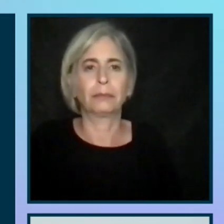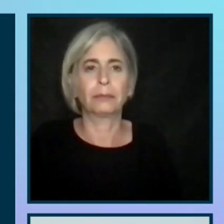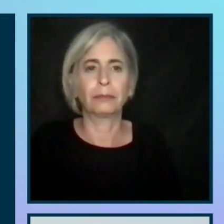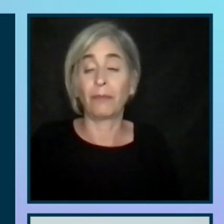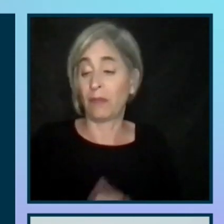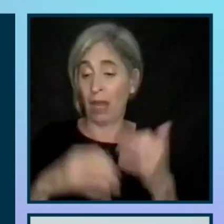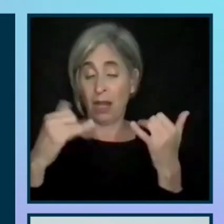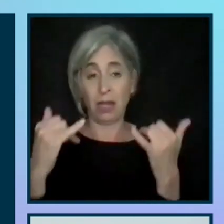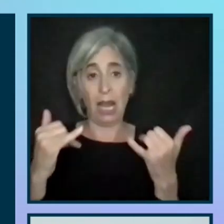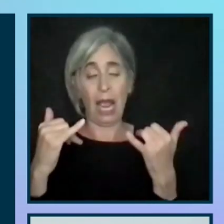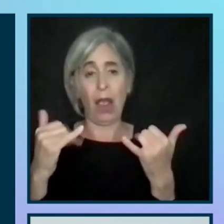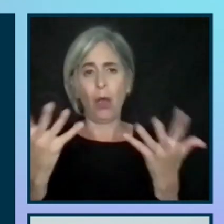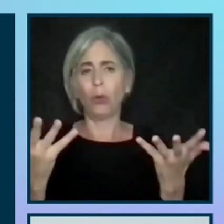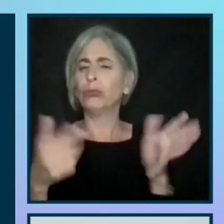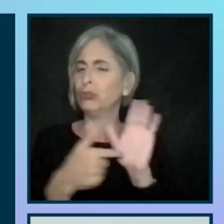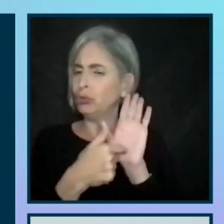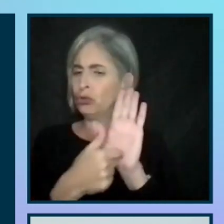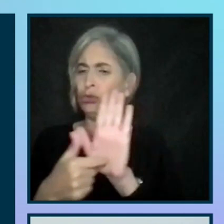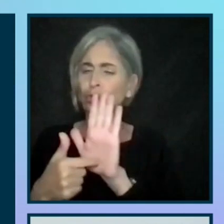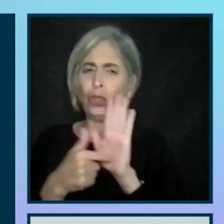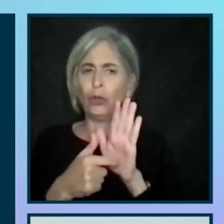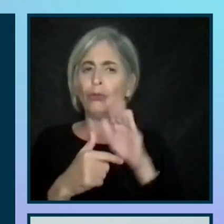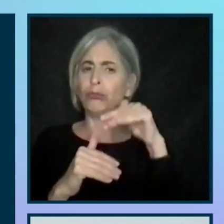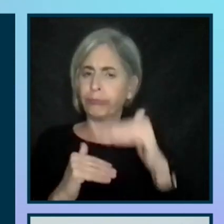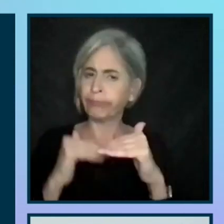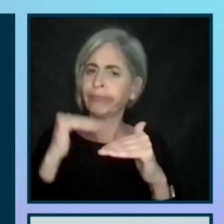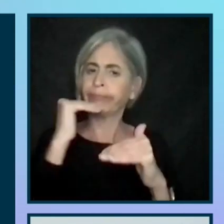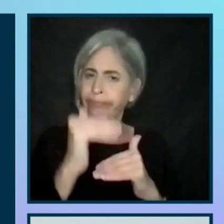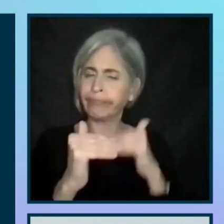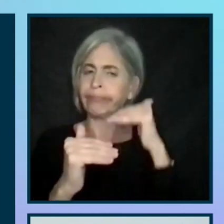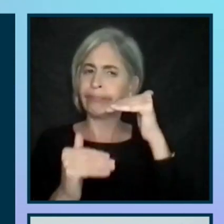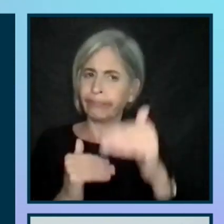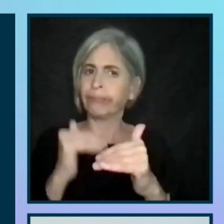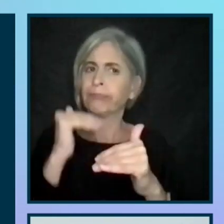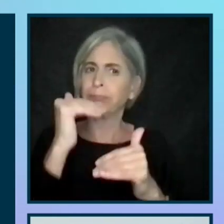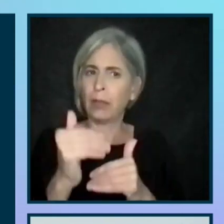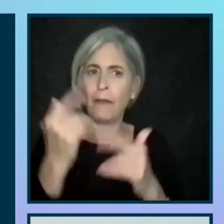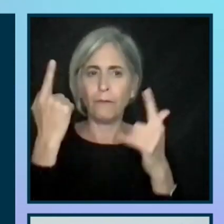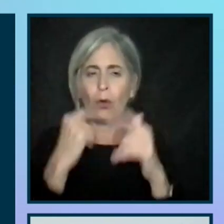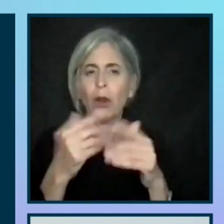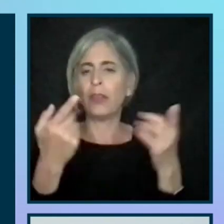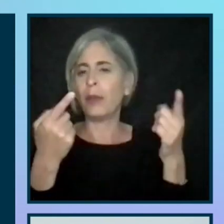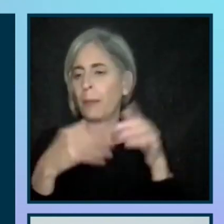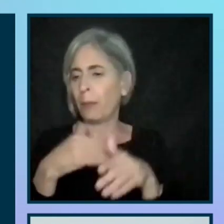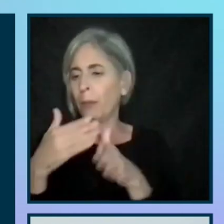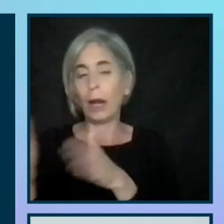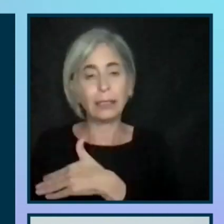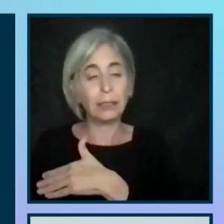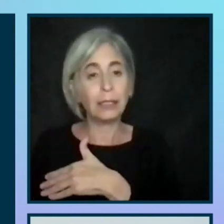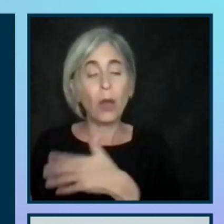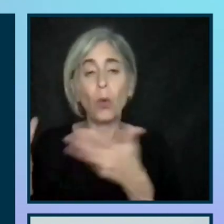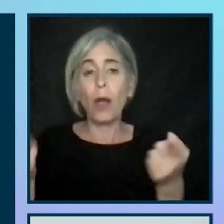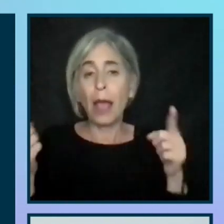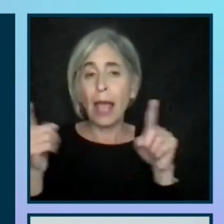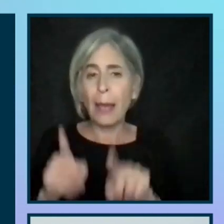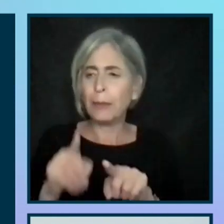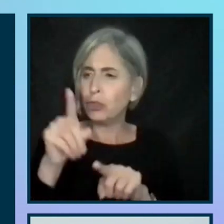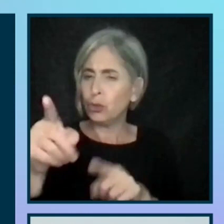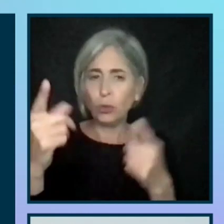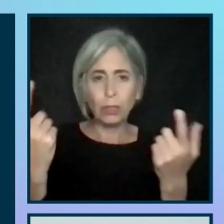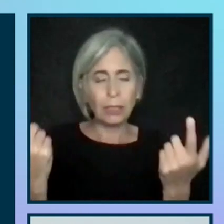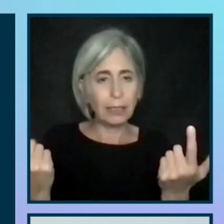Now, I'm going to walk you through each step in the product development process and talk through some tangible ways for you to